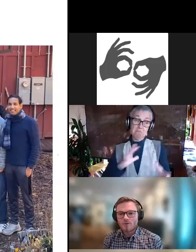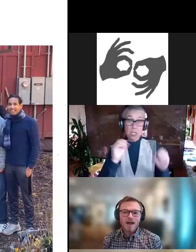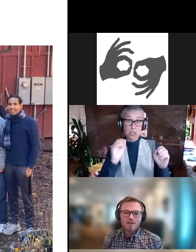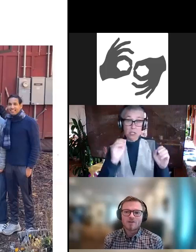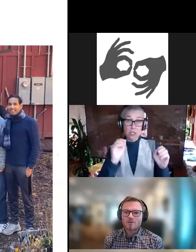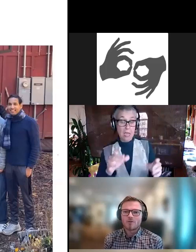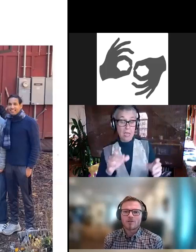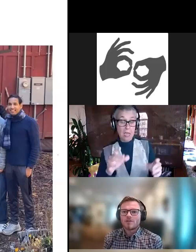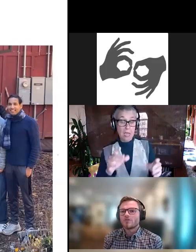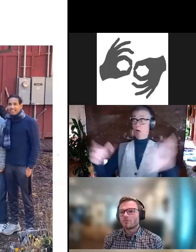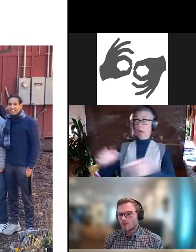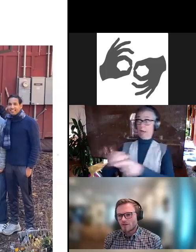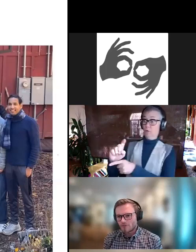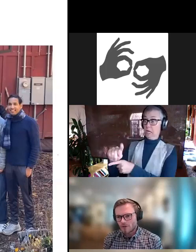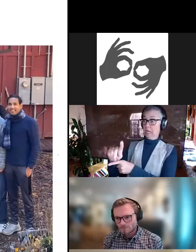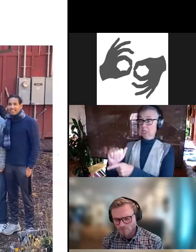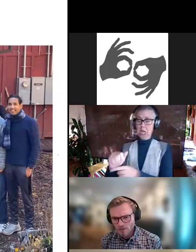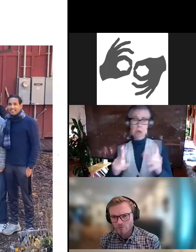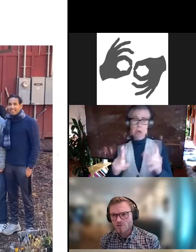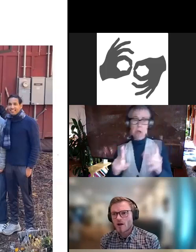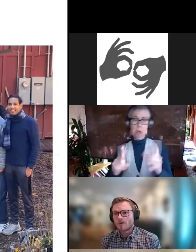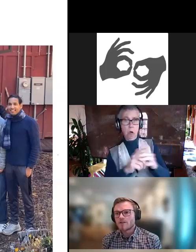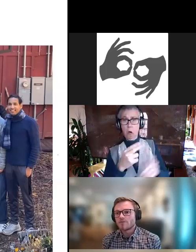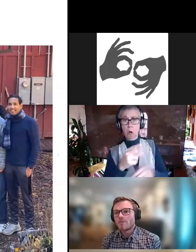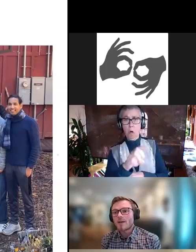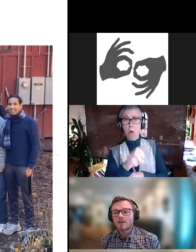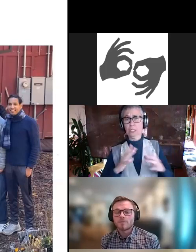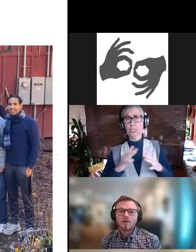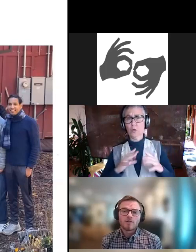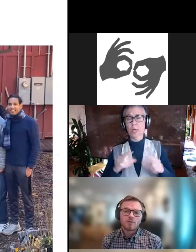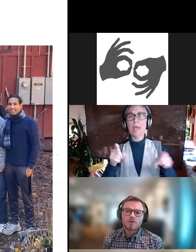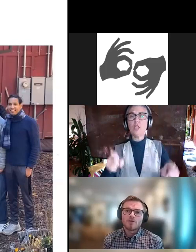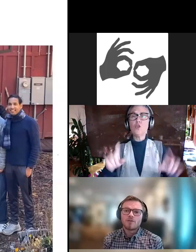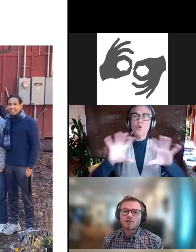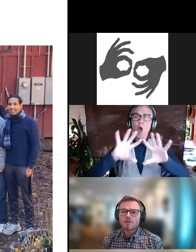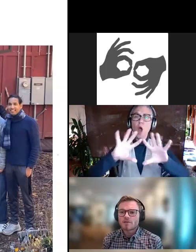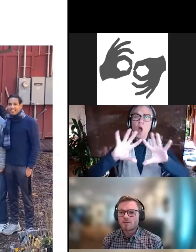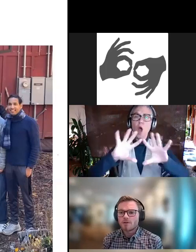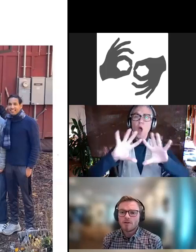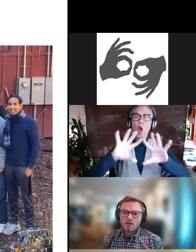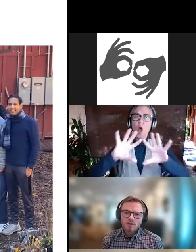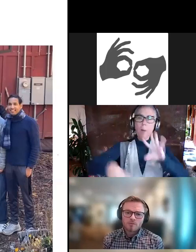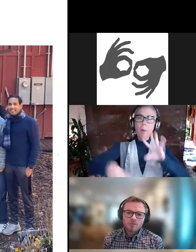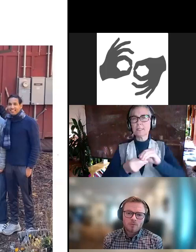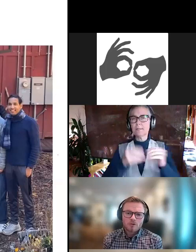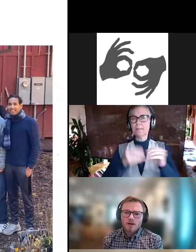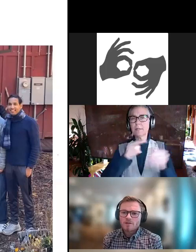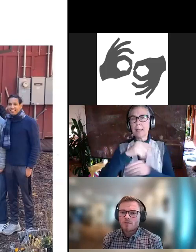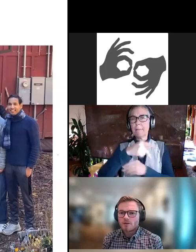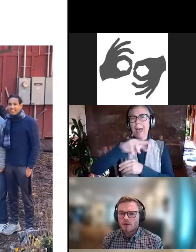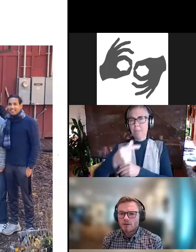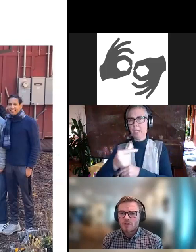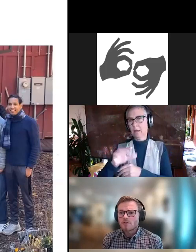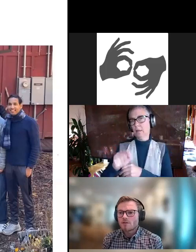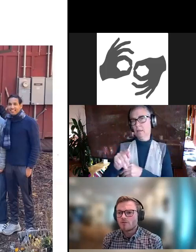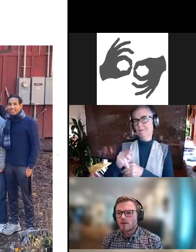to have these holes in your training data, right? You're just comprehensively mapping the protein fitness landscape then. The problem more arises when you're